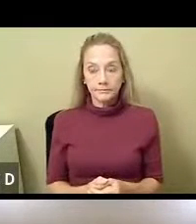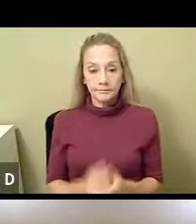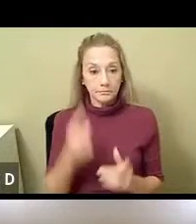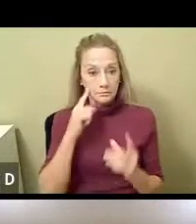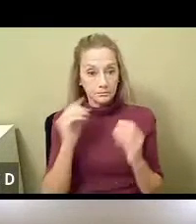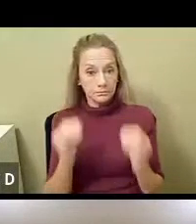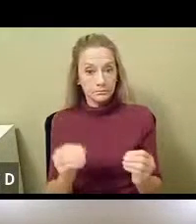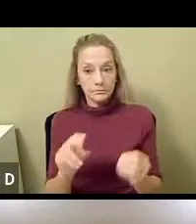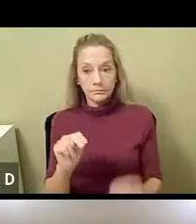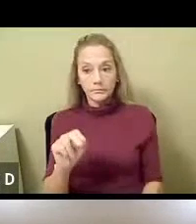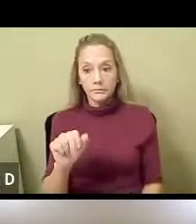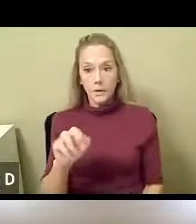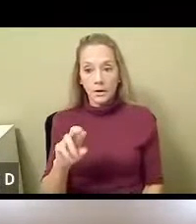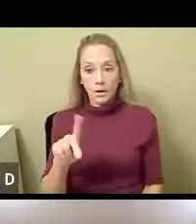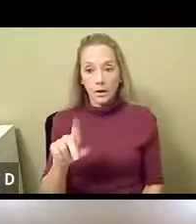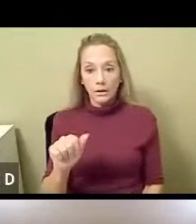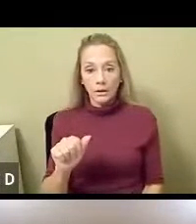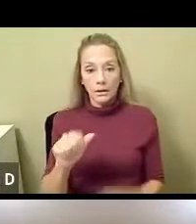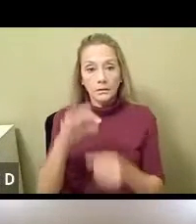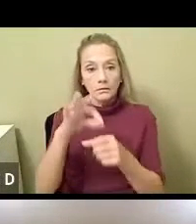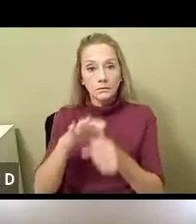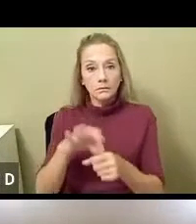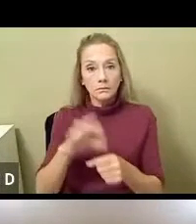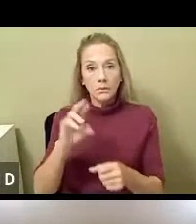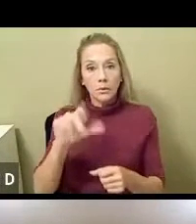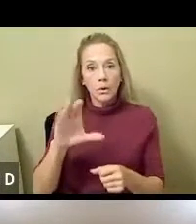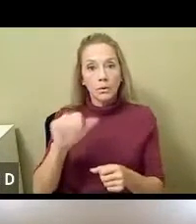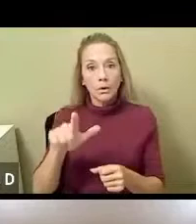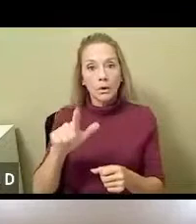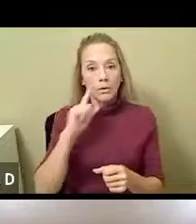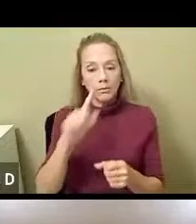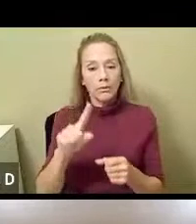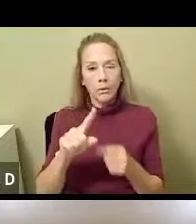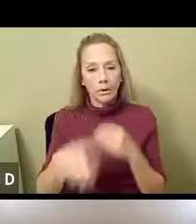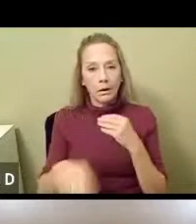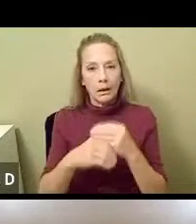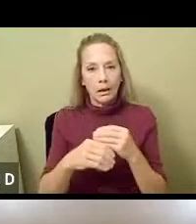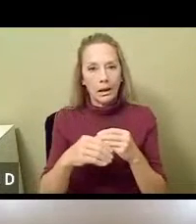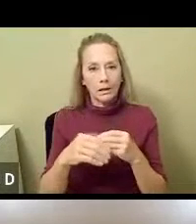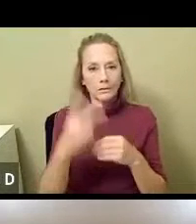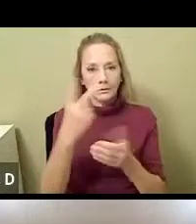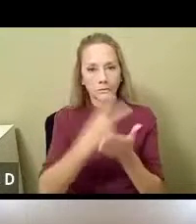Hearing none, Narda, could you do a roll call vote for a 2-week extension of